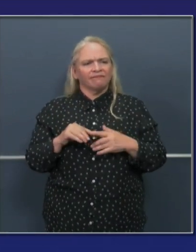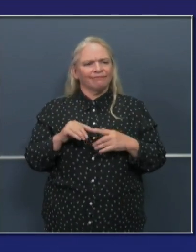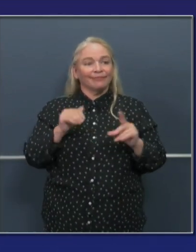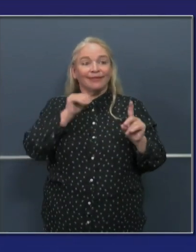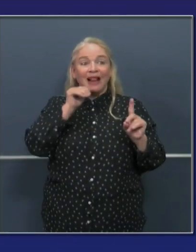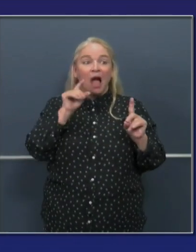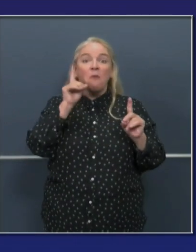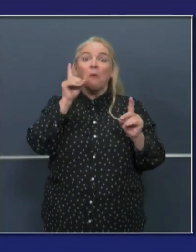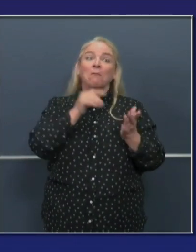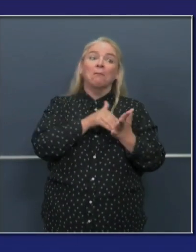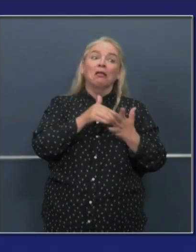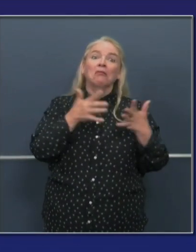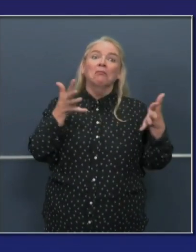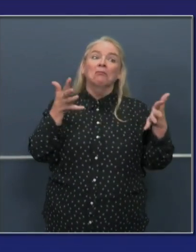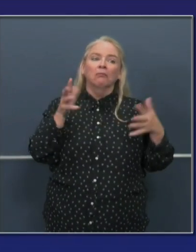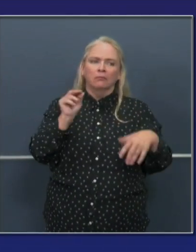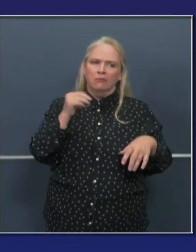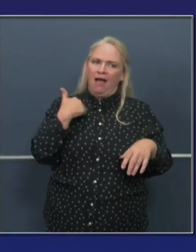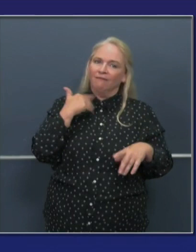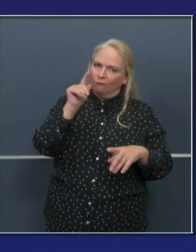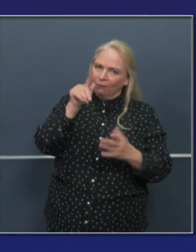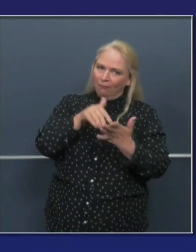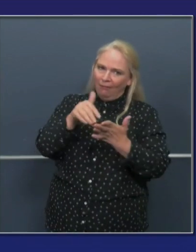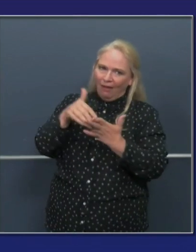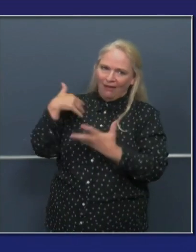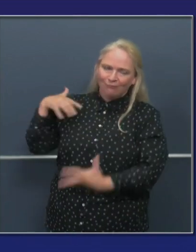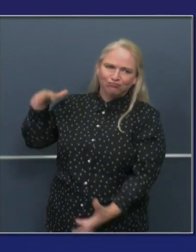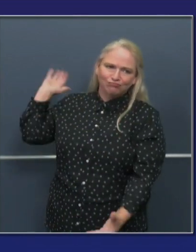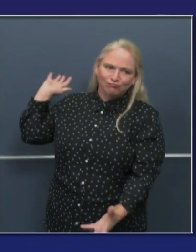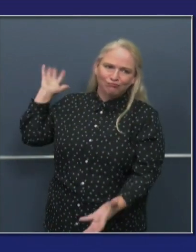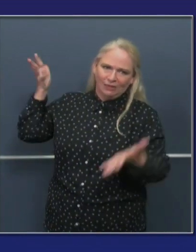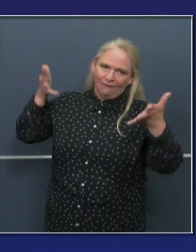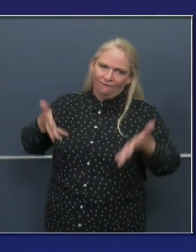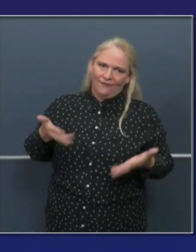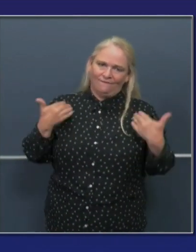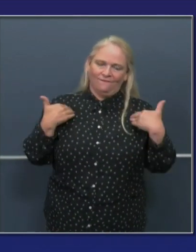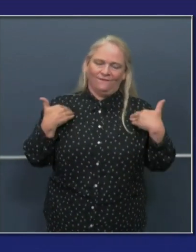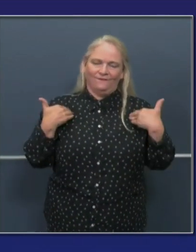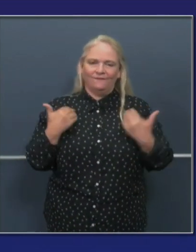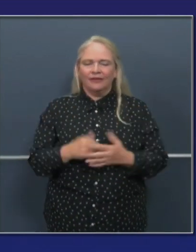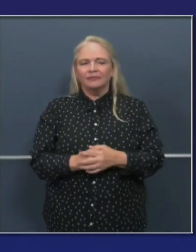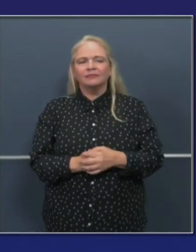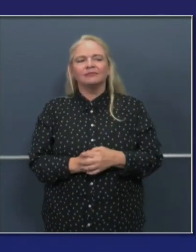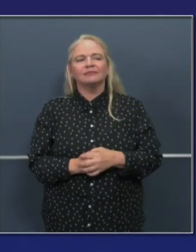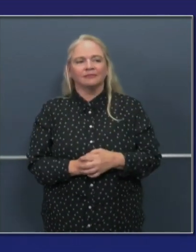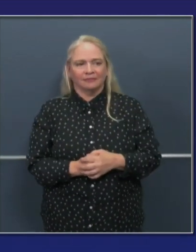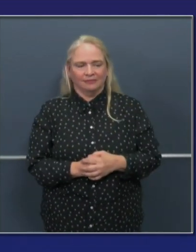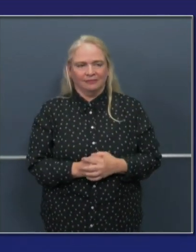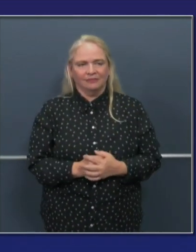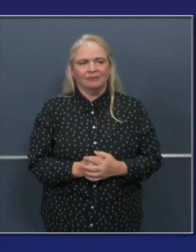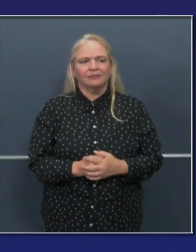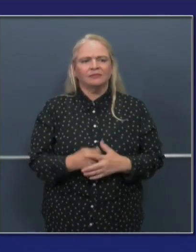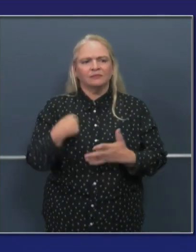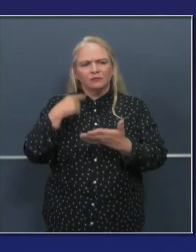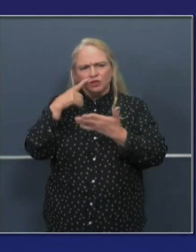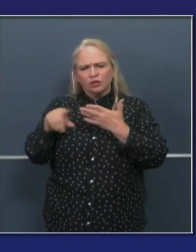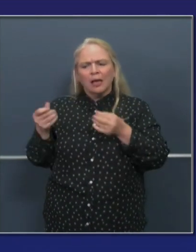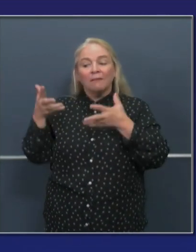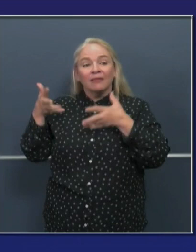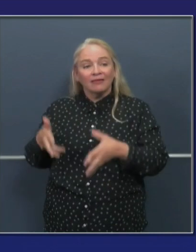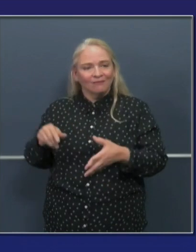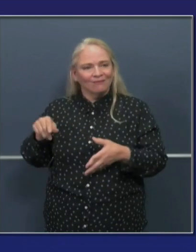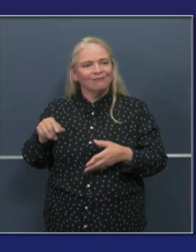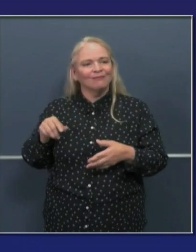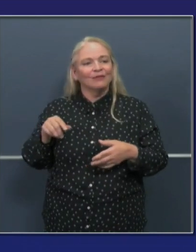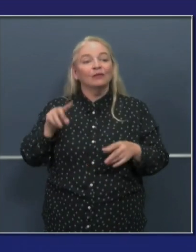just 21 million N95 masks, today we have in inventory, as of this morning, 232